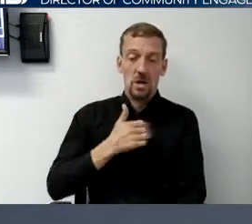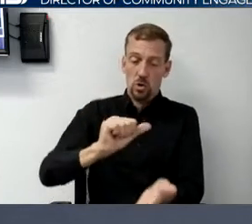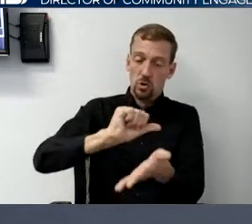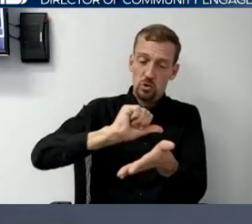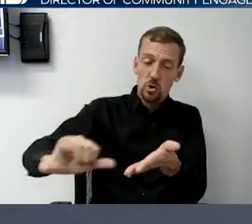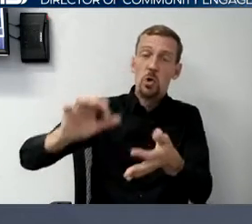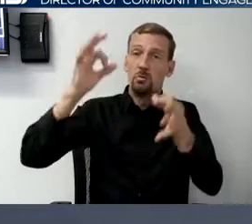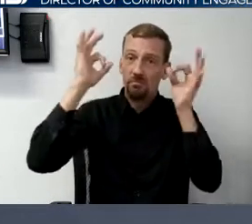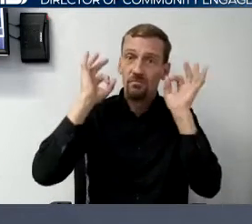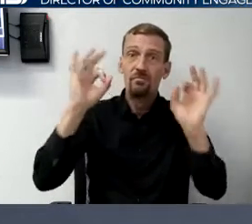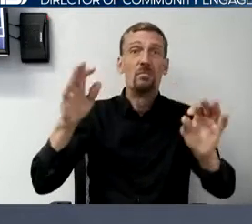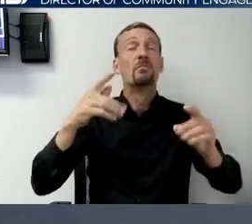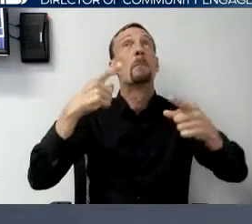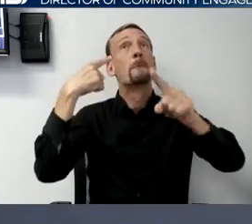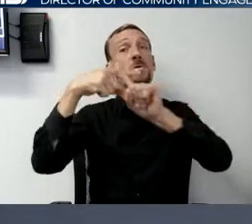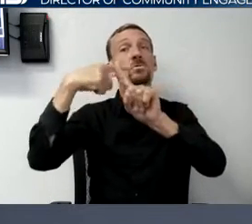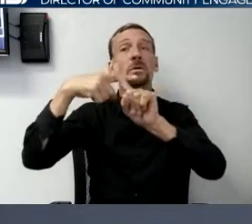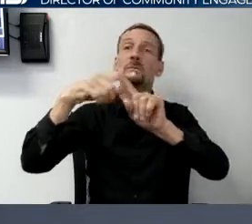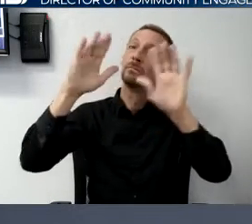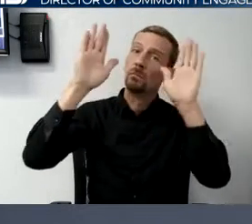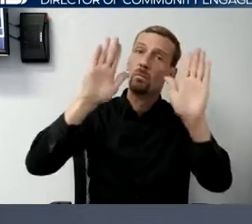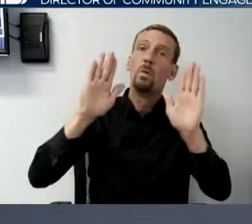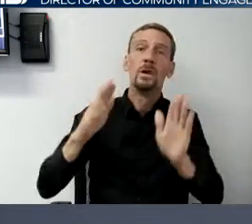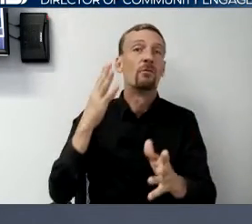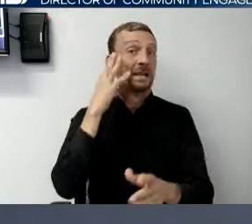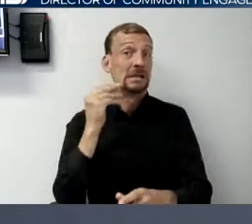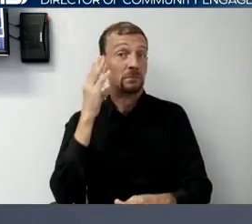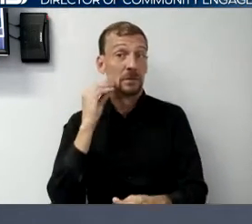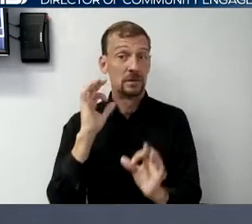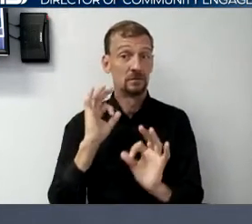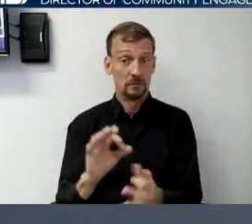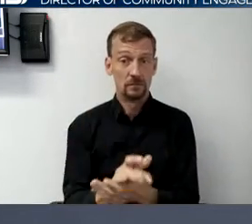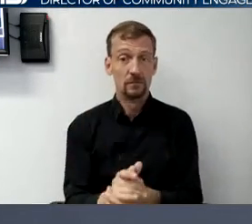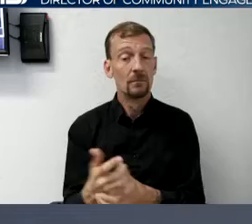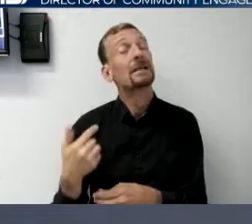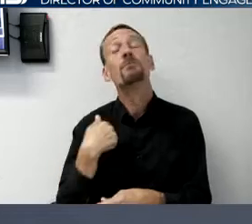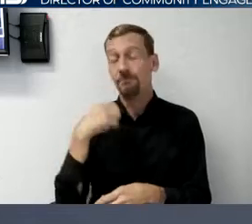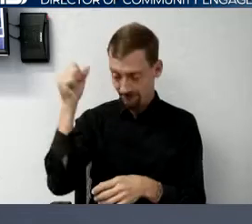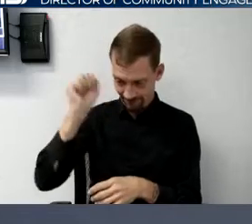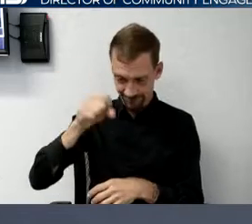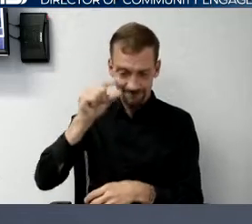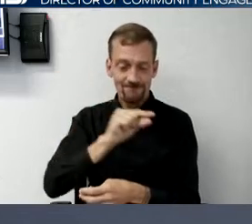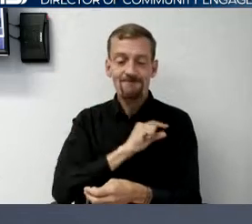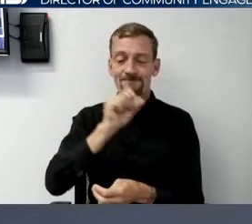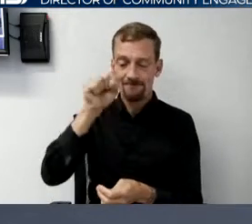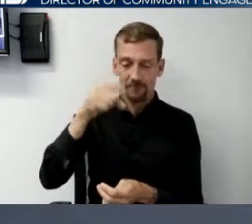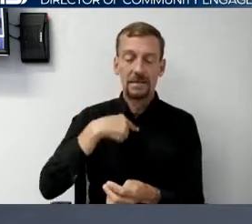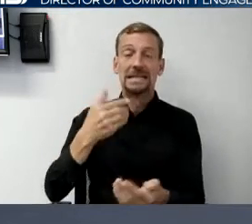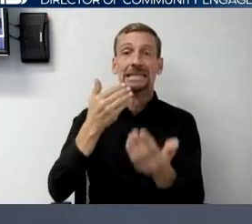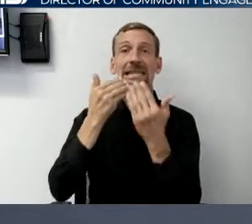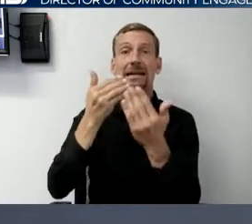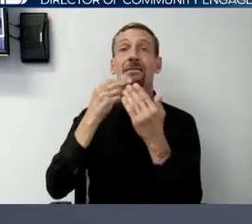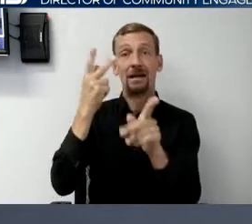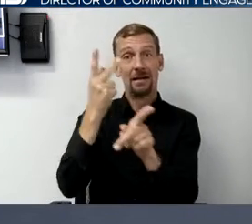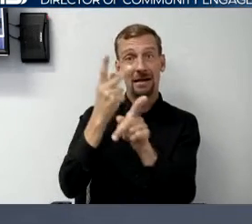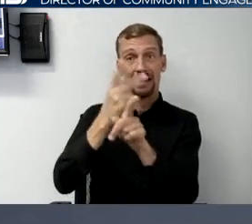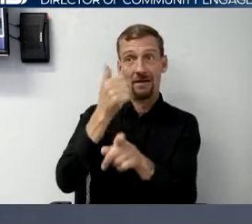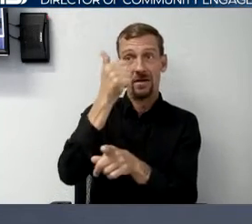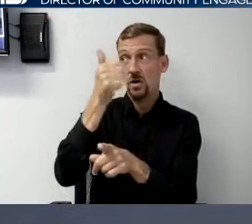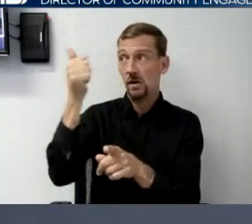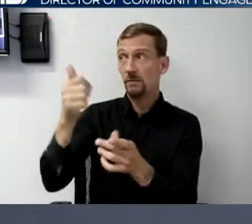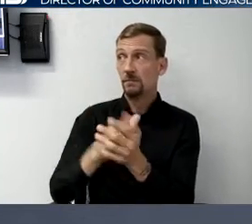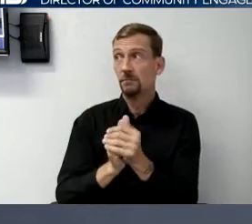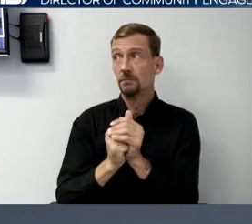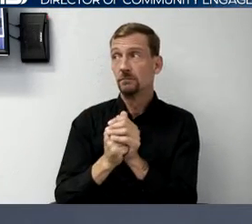outcome was really positive, and it sounds like you had a good experience. So I really did, Gary. So right. Thank you. Well, take care of yourself,